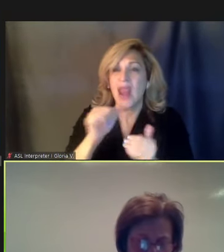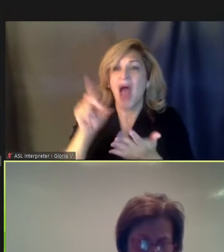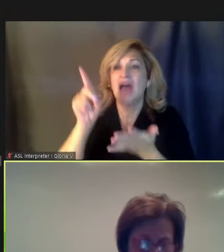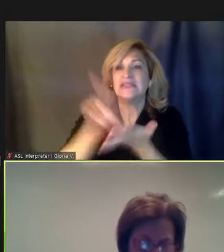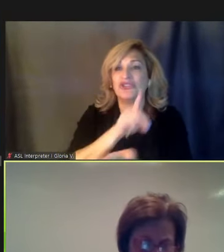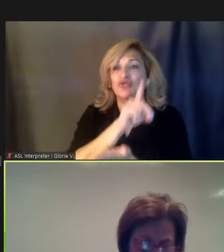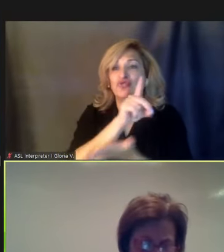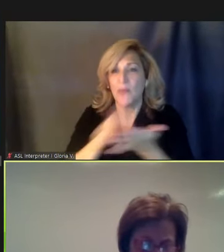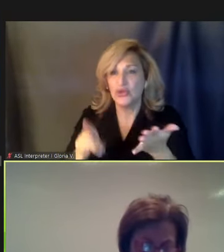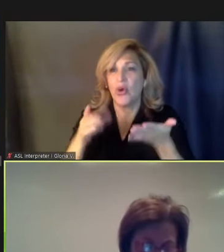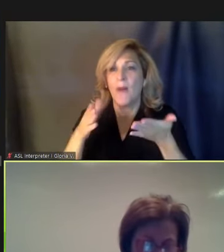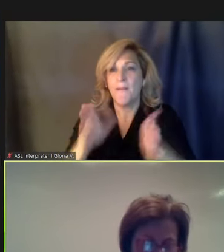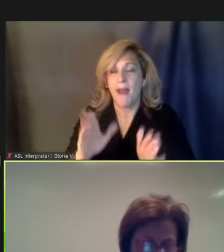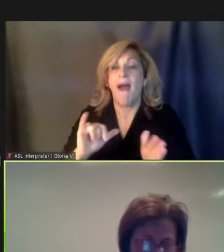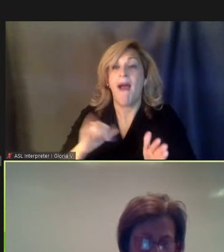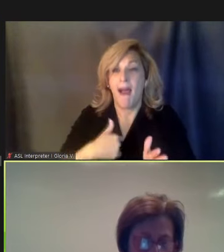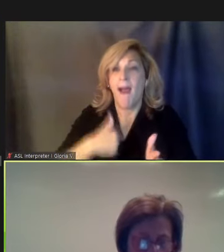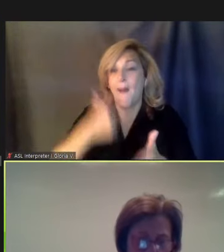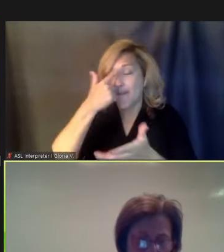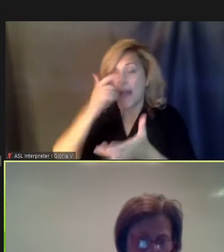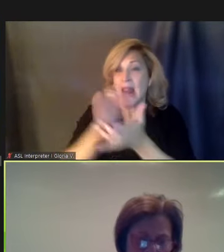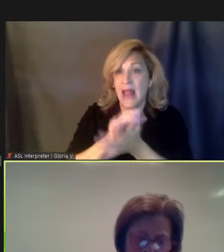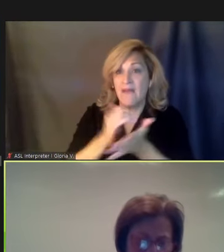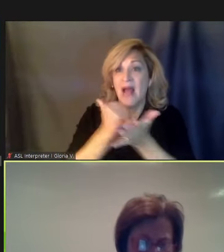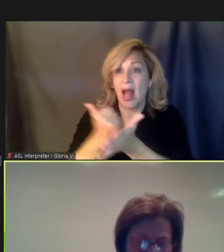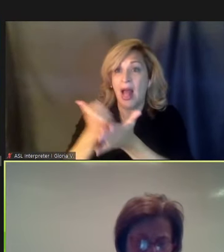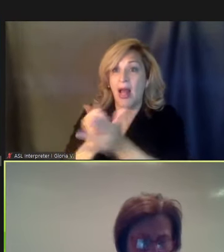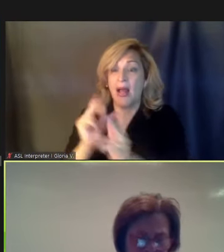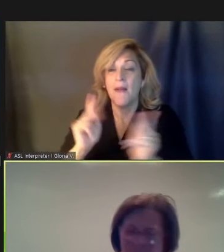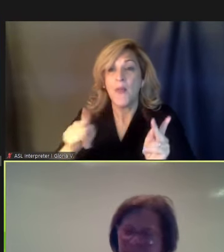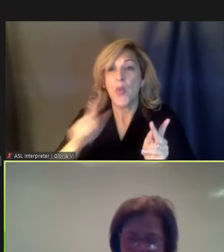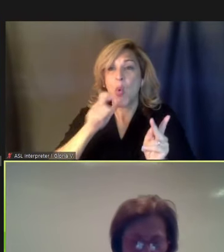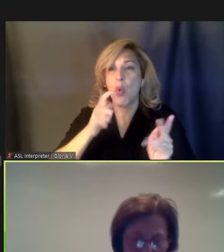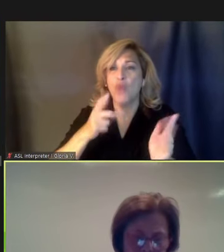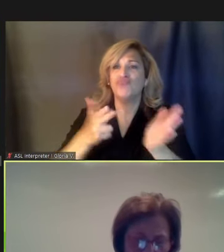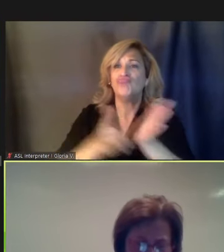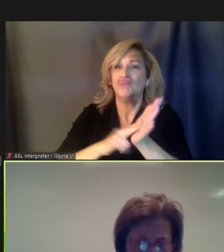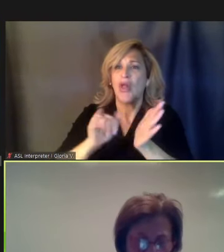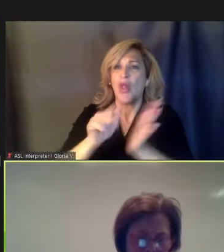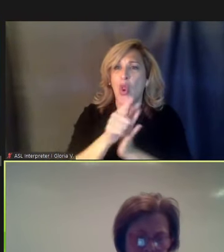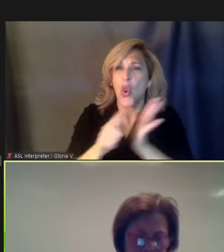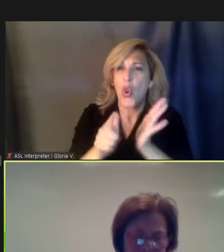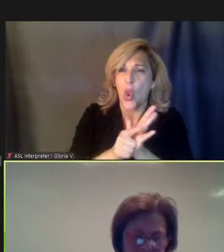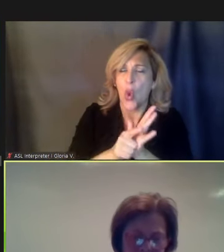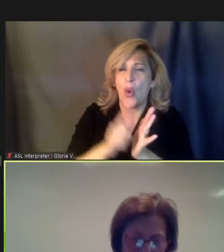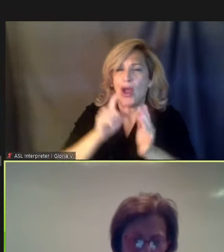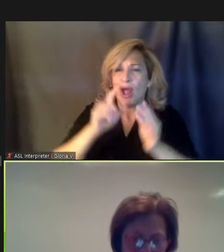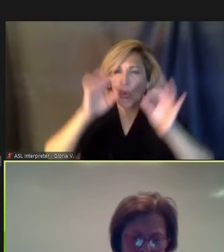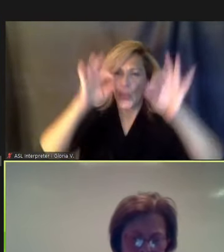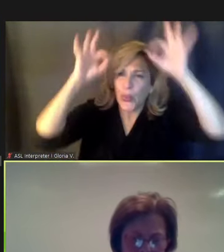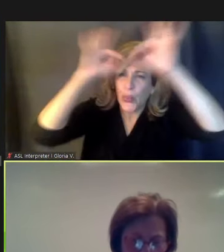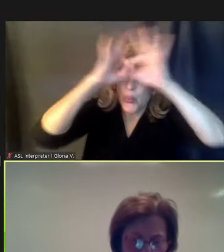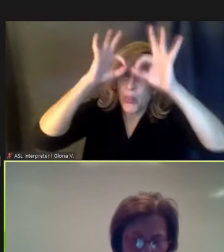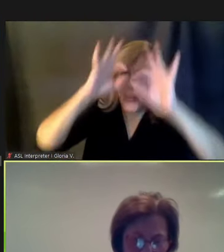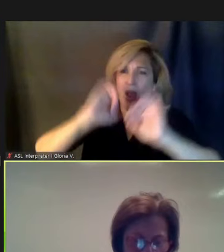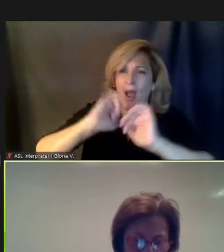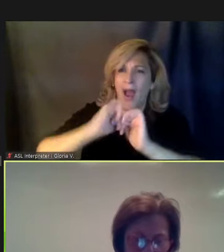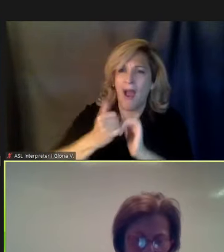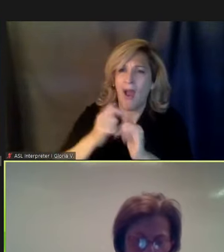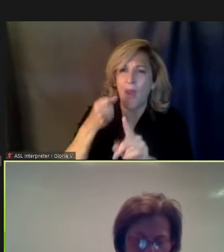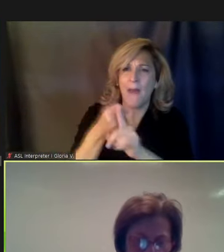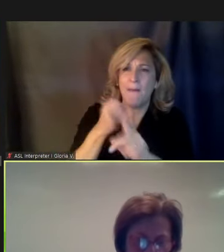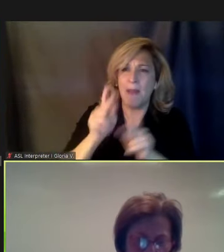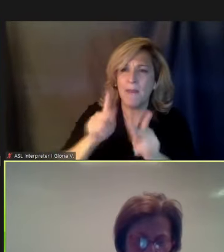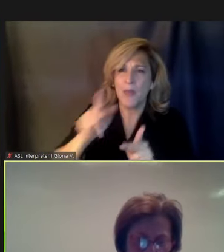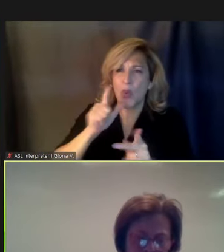manner. I believe it's healthy people who write these laws without a clue about the impact on people with